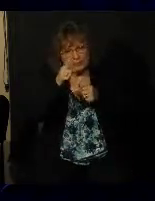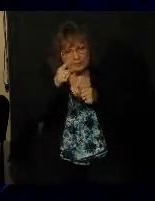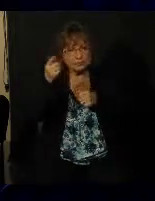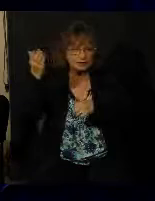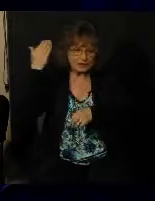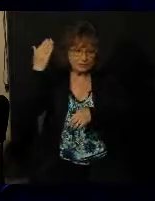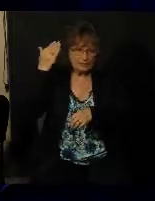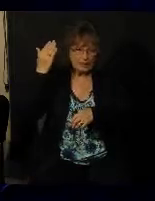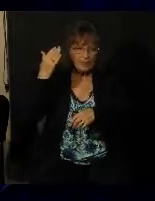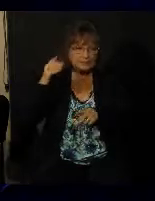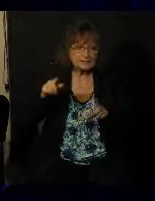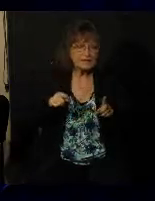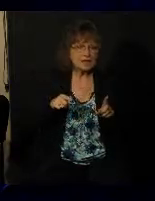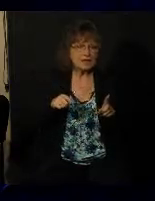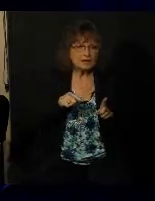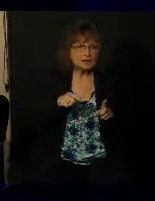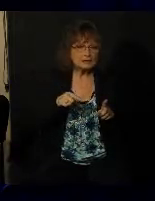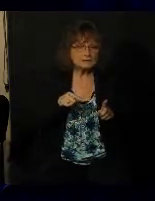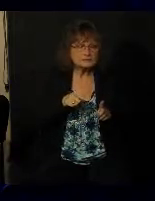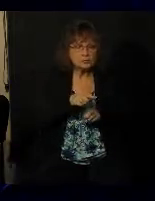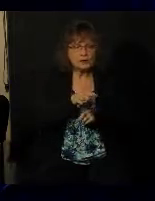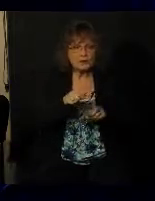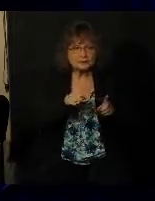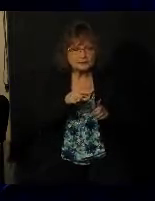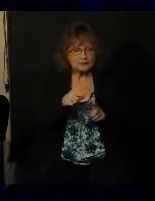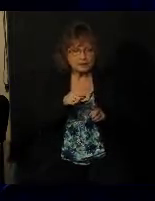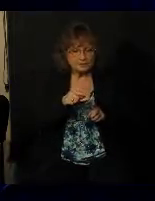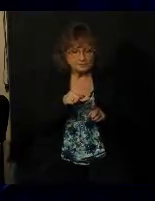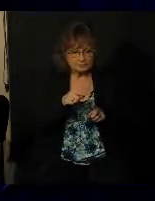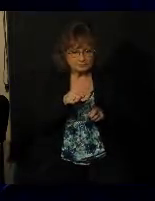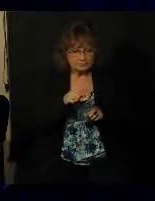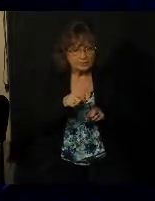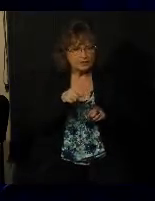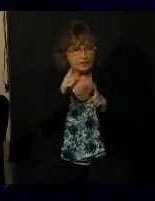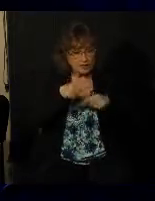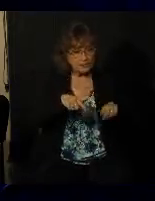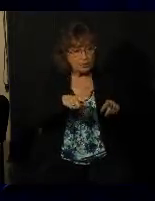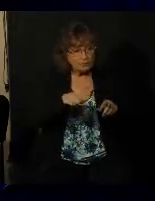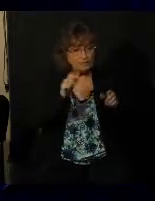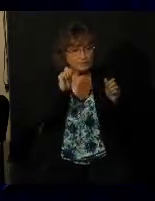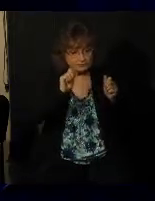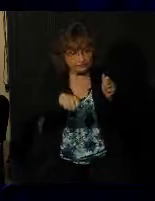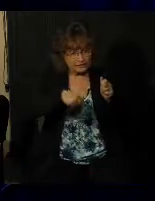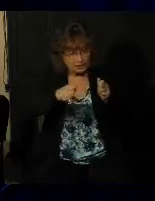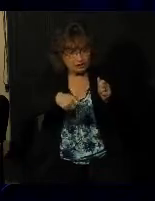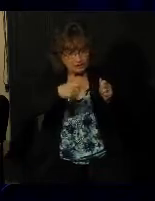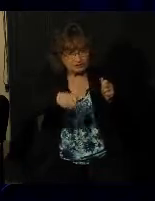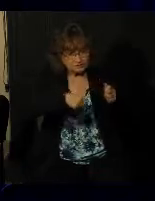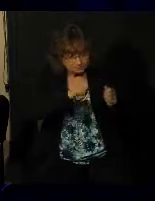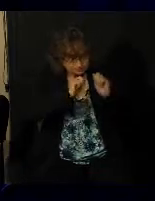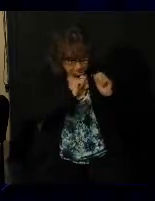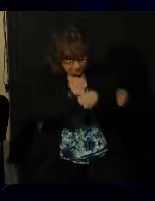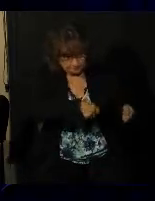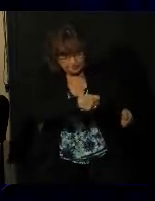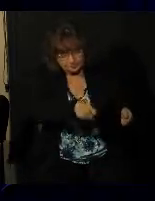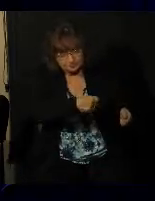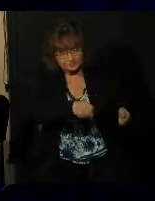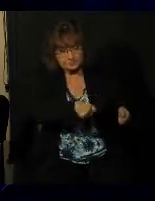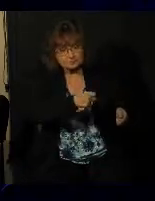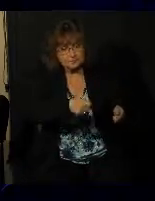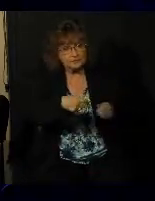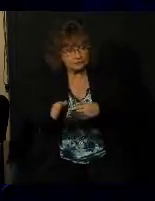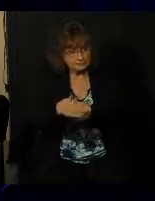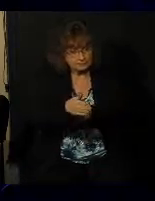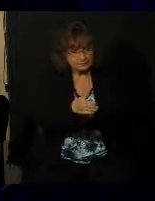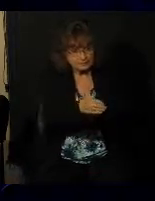corn to one trout. And we still never caught it. And on the way back home, Dad said, "Let's stop at these ponds. We'll catch